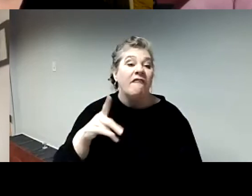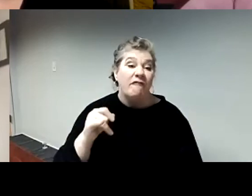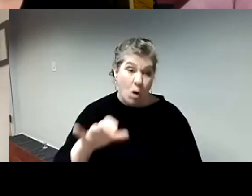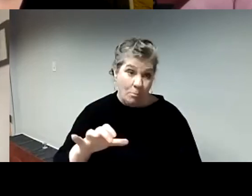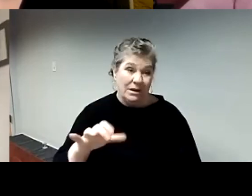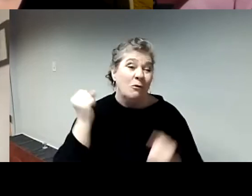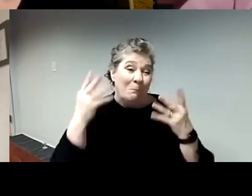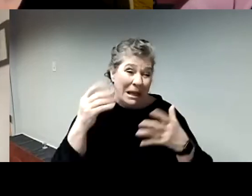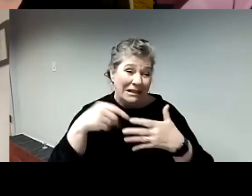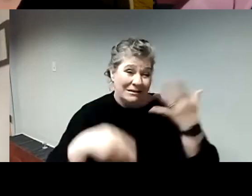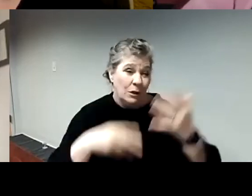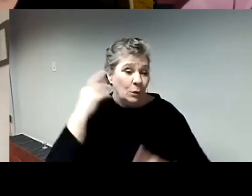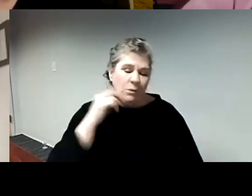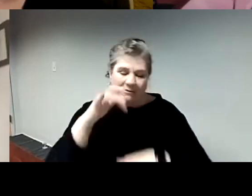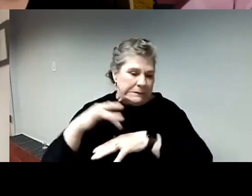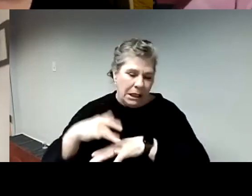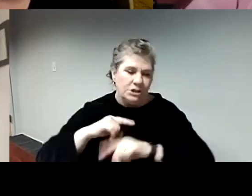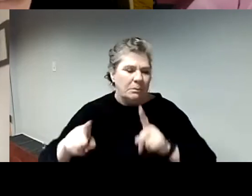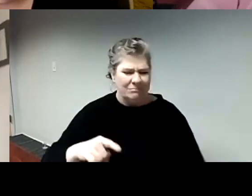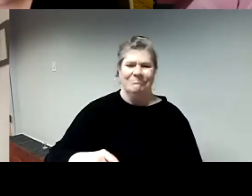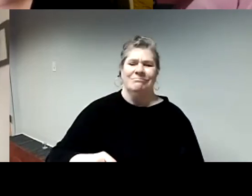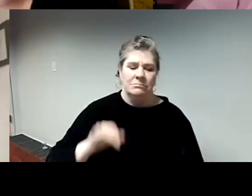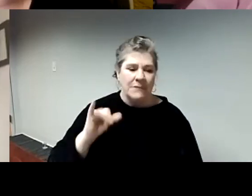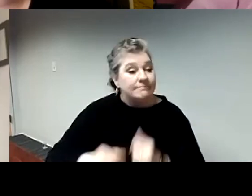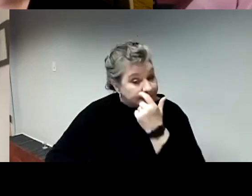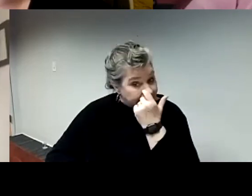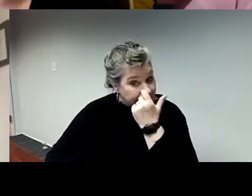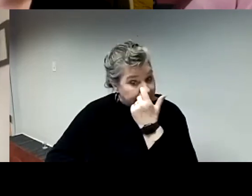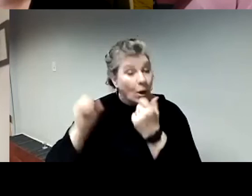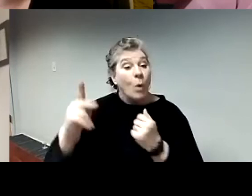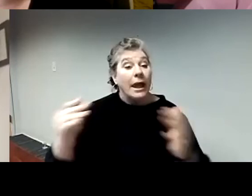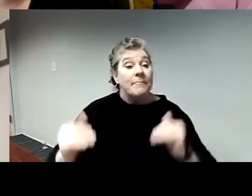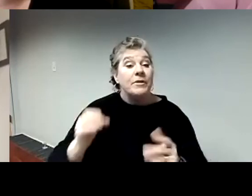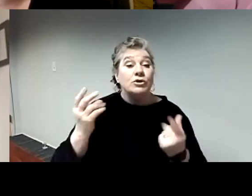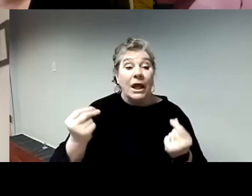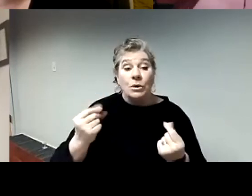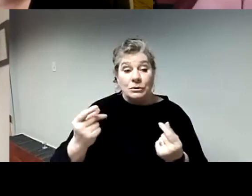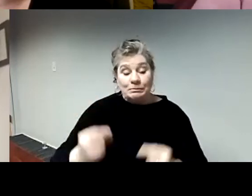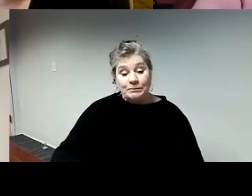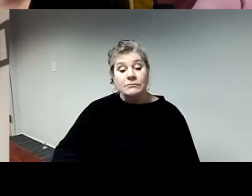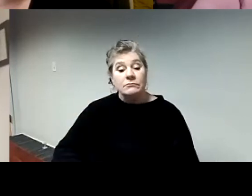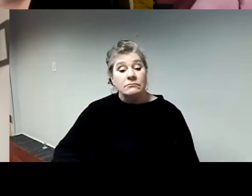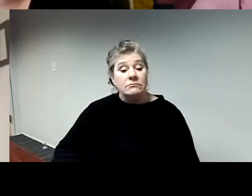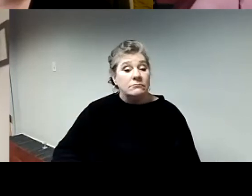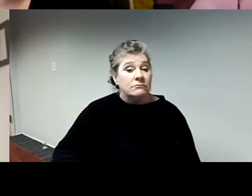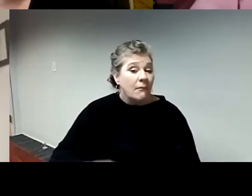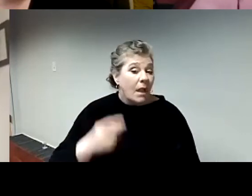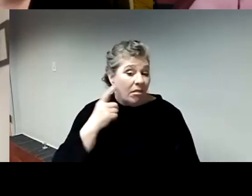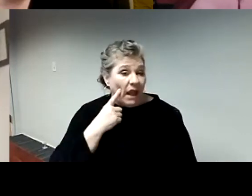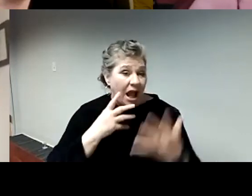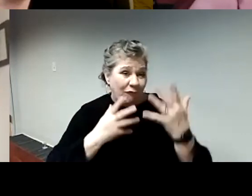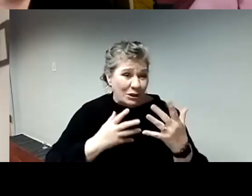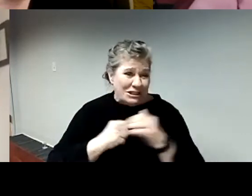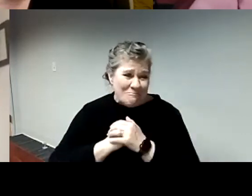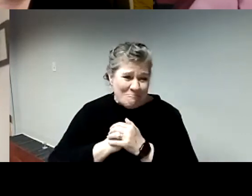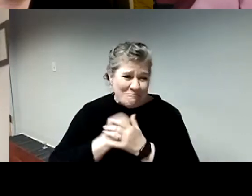variety of reasons that we don't need to get into. Okay, well, I think that is, unfortunately, that we